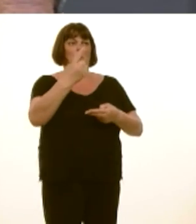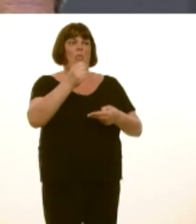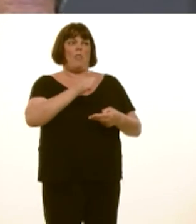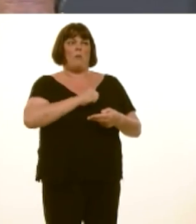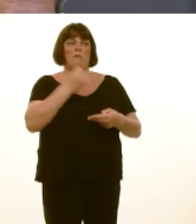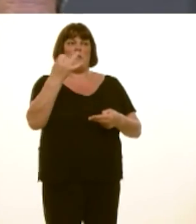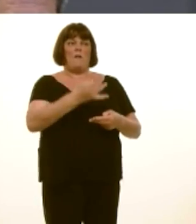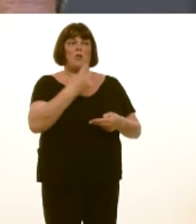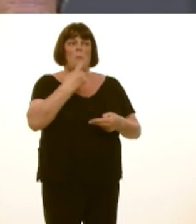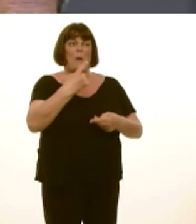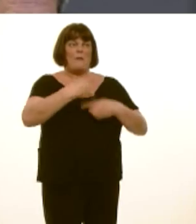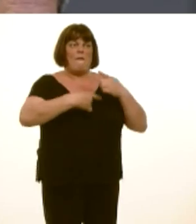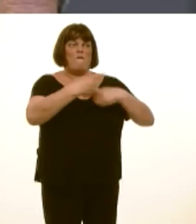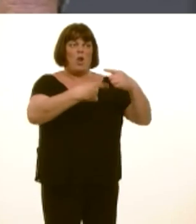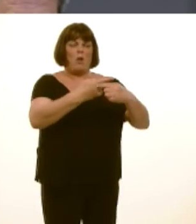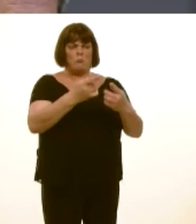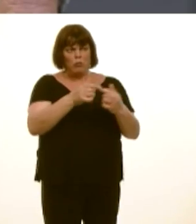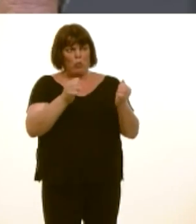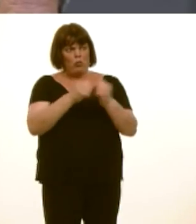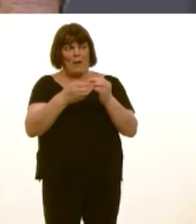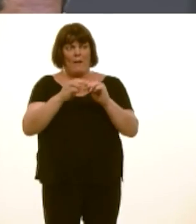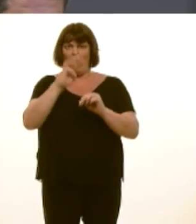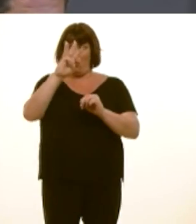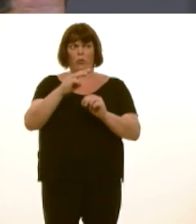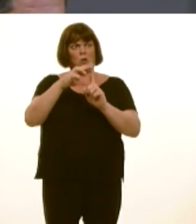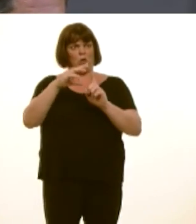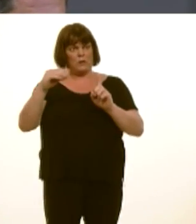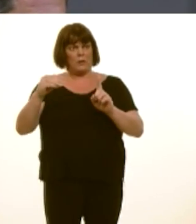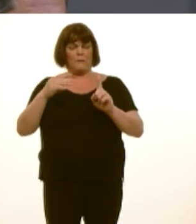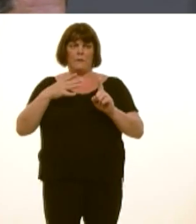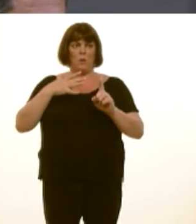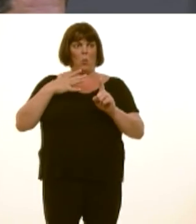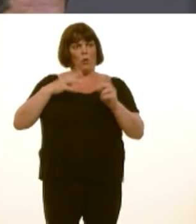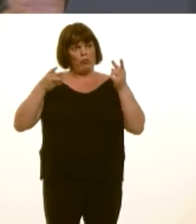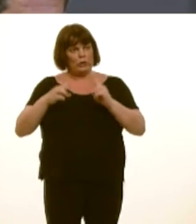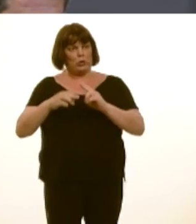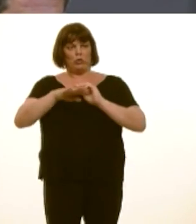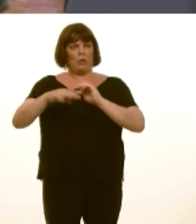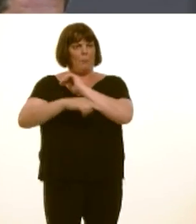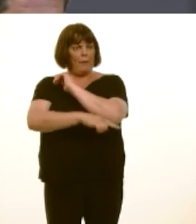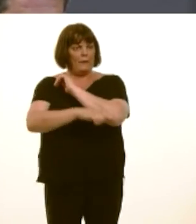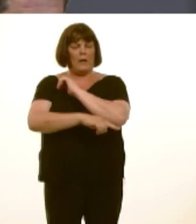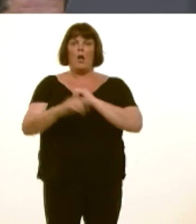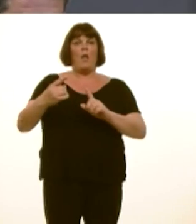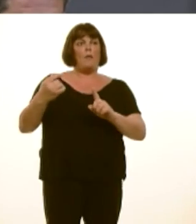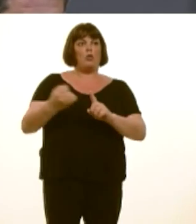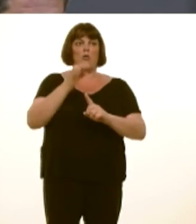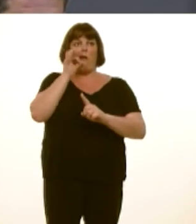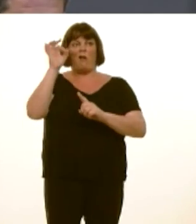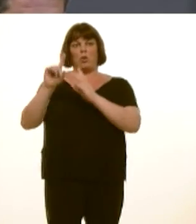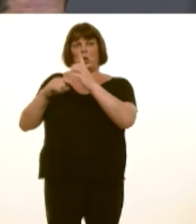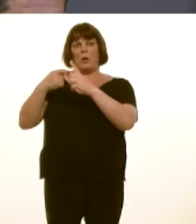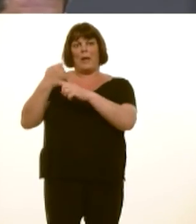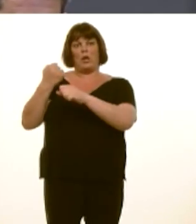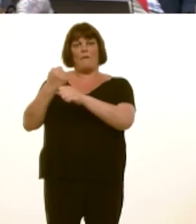£1,700 a year. Would you agree with me that if the Welsh Conservatives are serious about child poverty, they should focus their efforts on getting their UK government